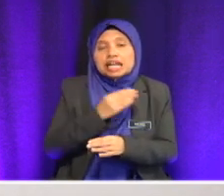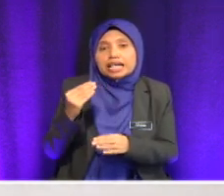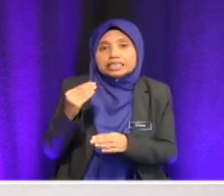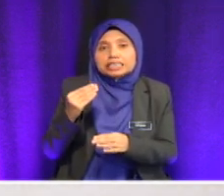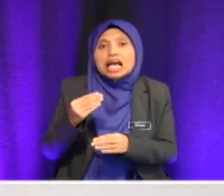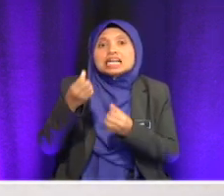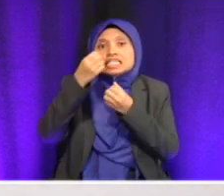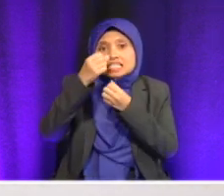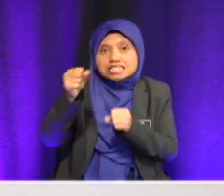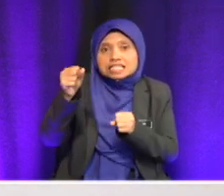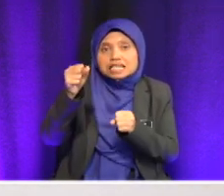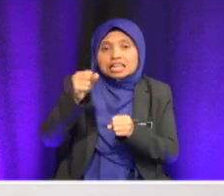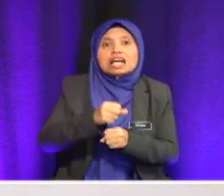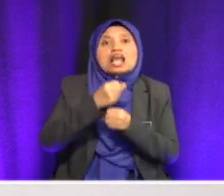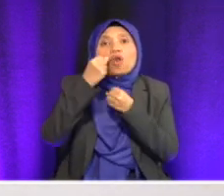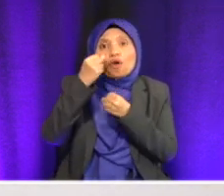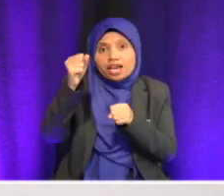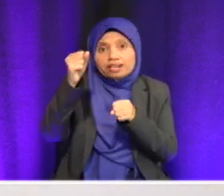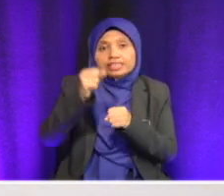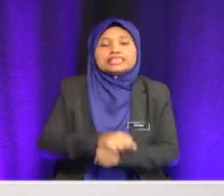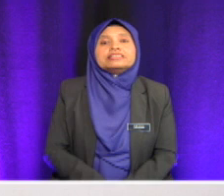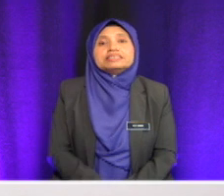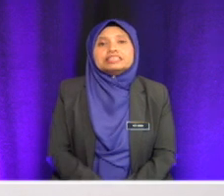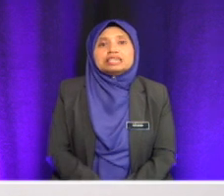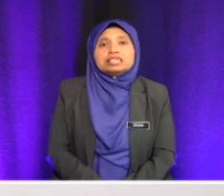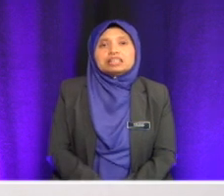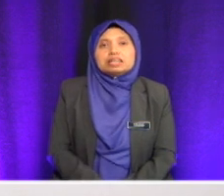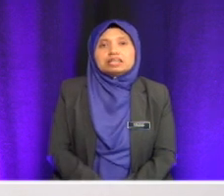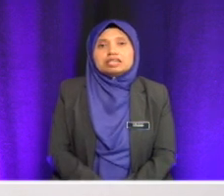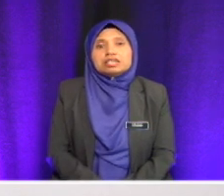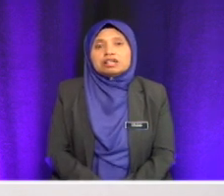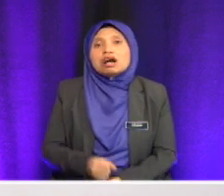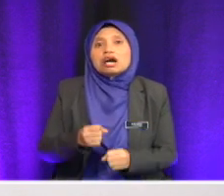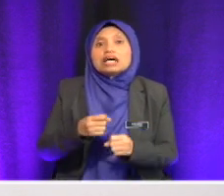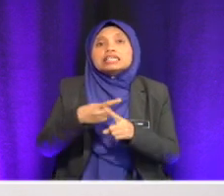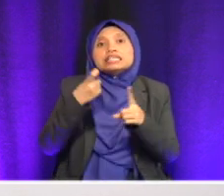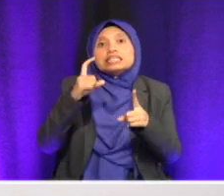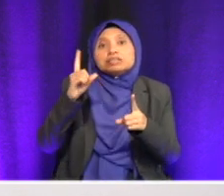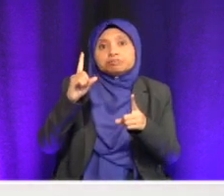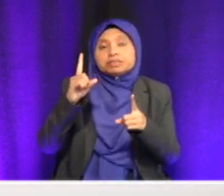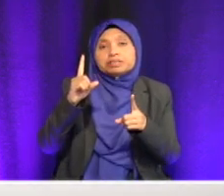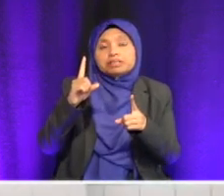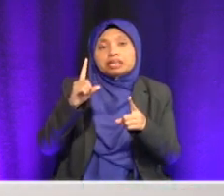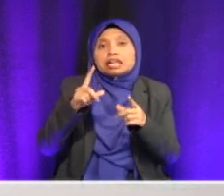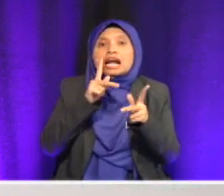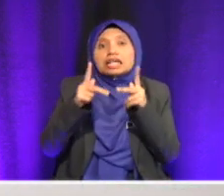to say loyalty. Loyalty. All right, so Okay. from which text can you find the similar keyword?